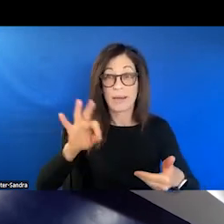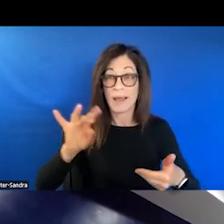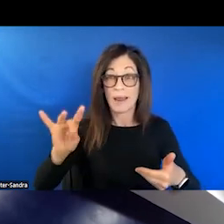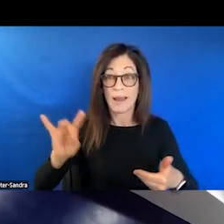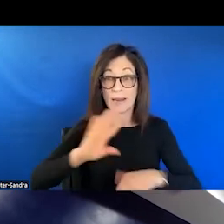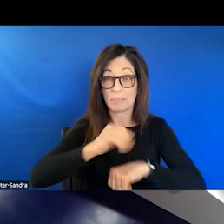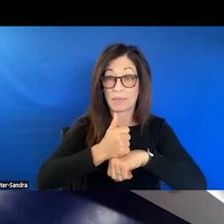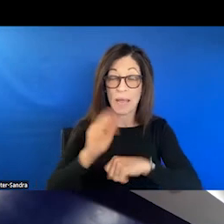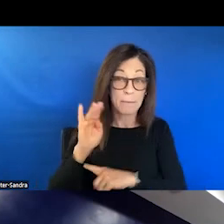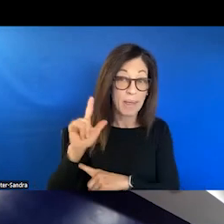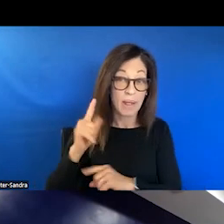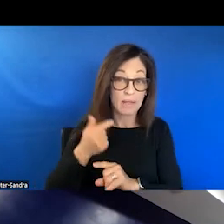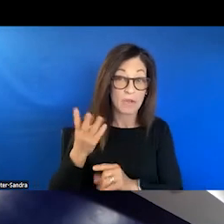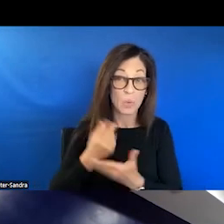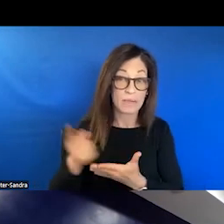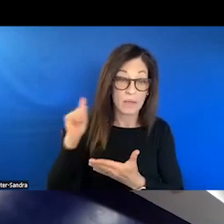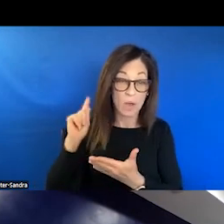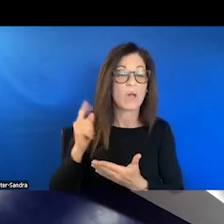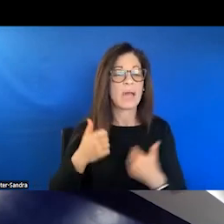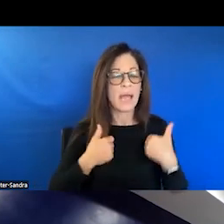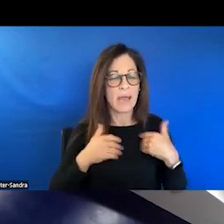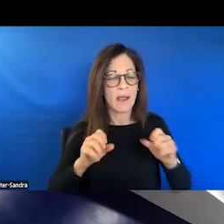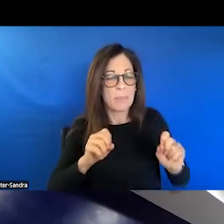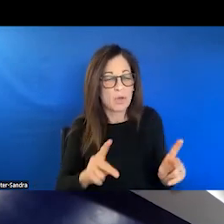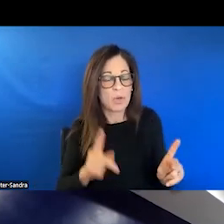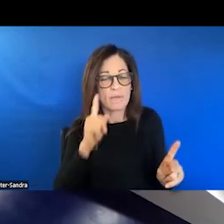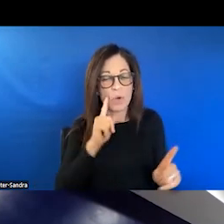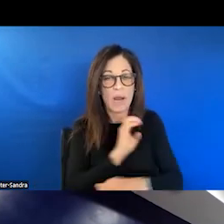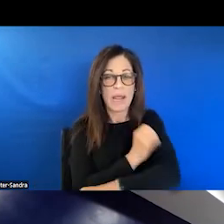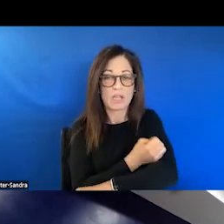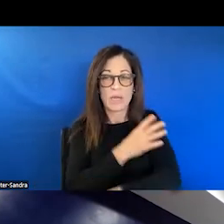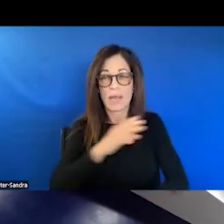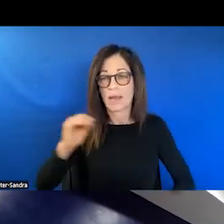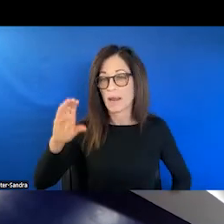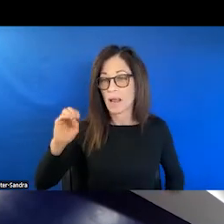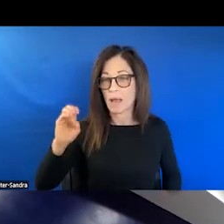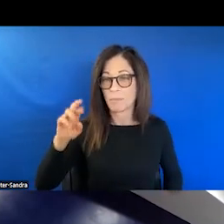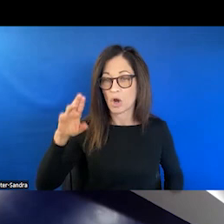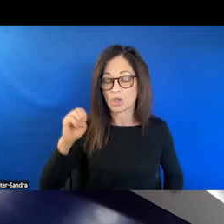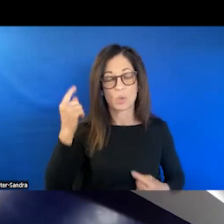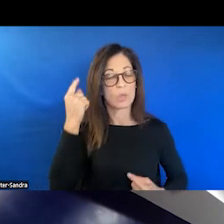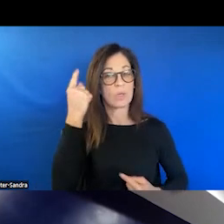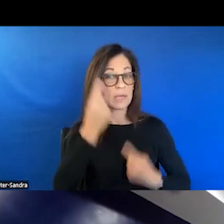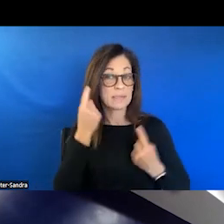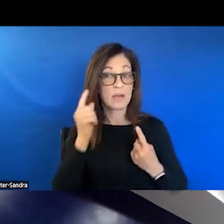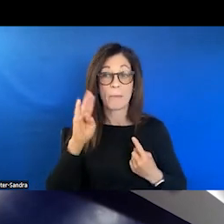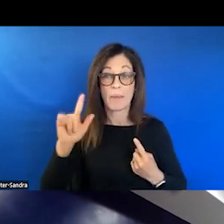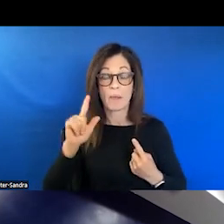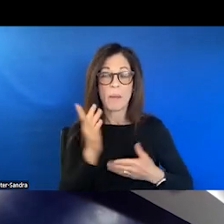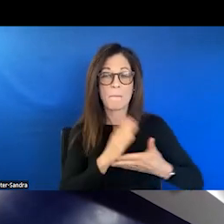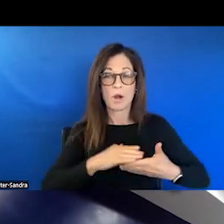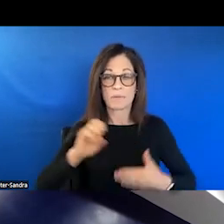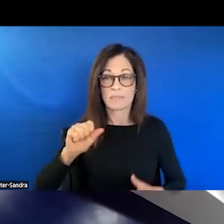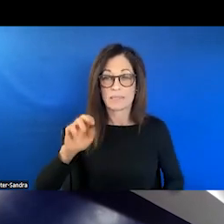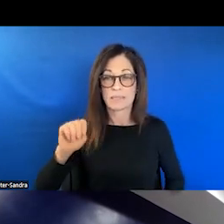implementation bill a few weeks back, there was an opportunity for Energy and Commerce to consider the bill as part of a Samhsa